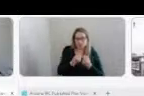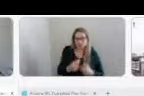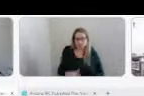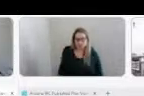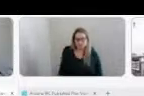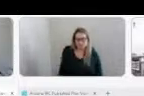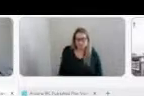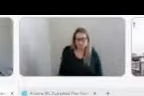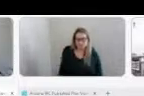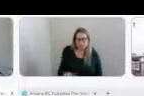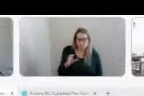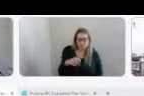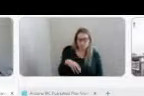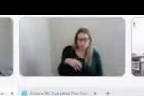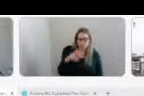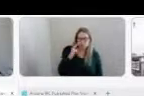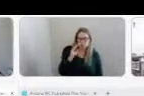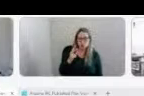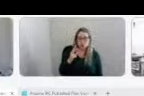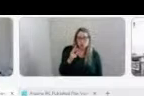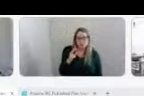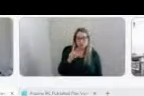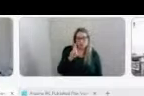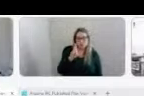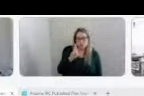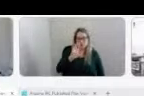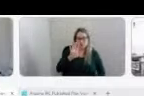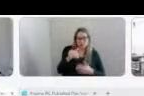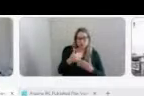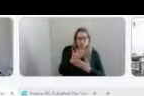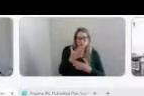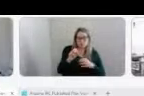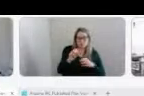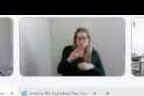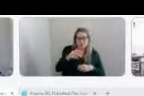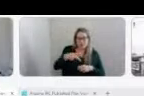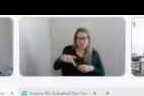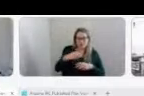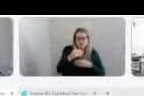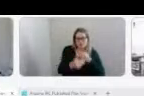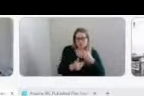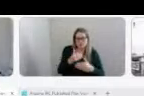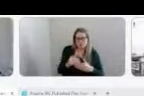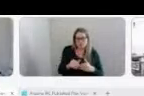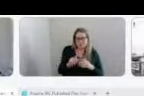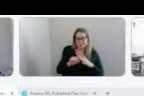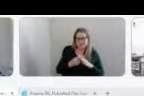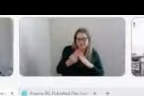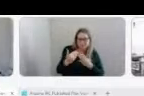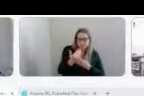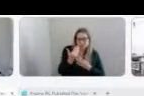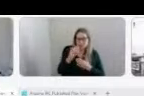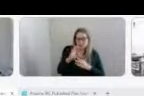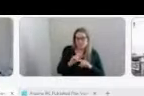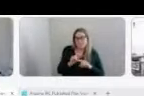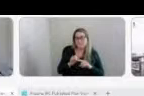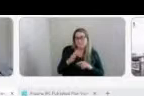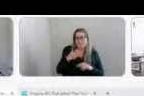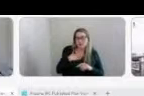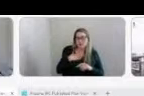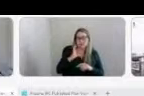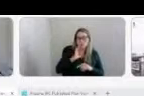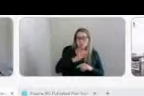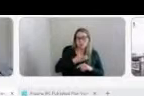i was looking forward to the redistricting process so we could start fresh in the northwest part of pima county my own precinct is very